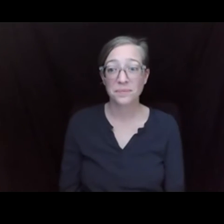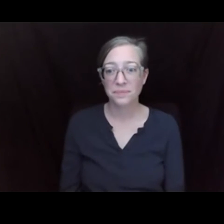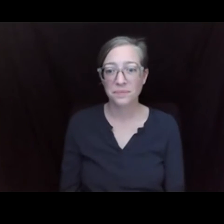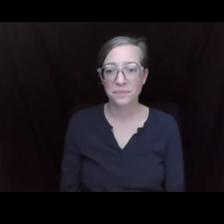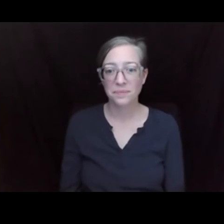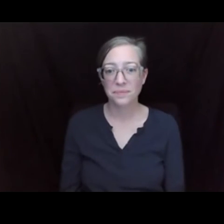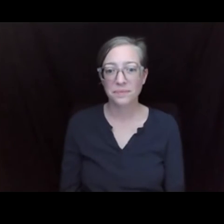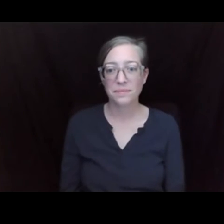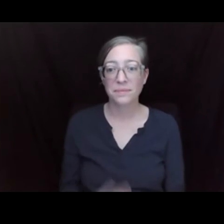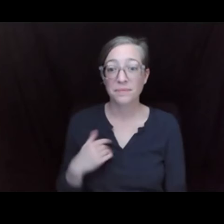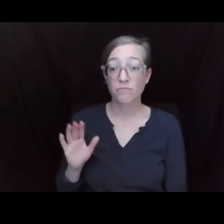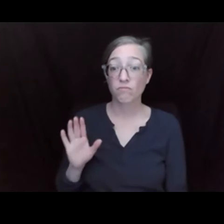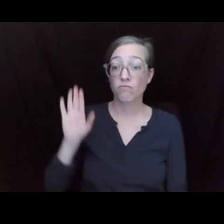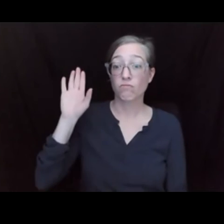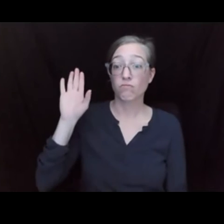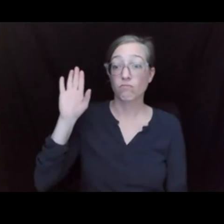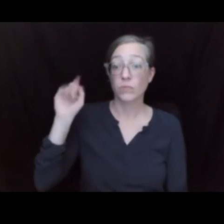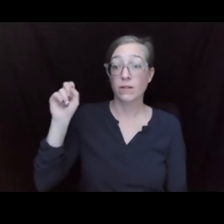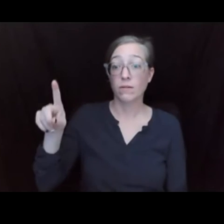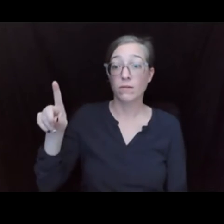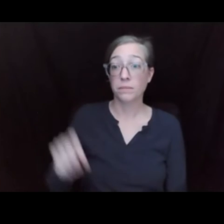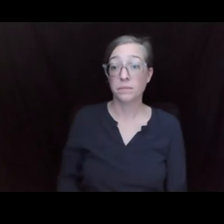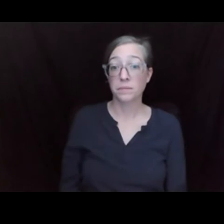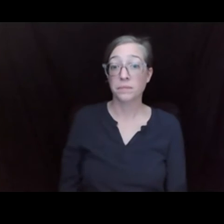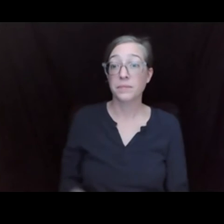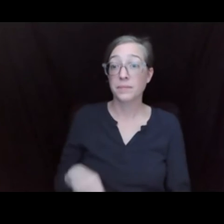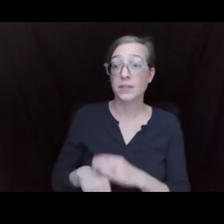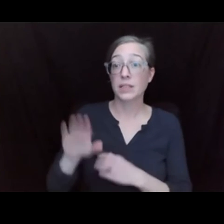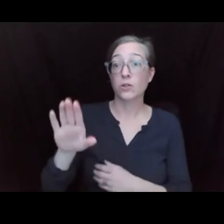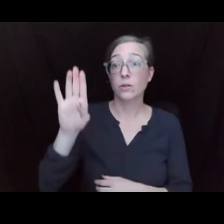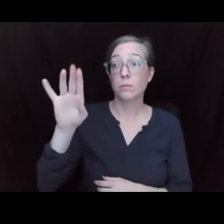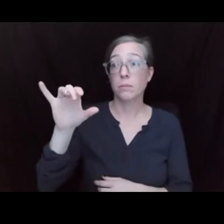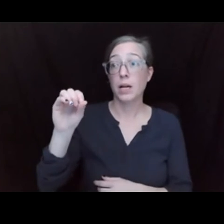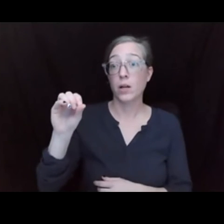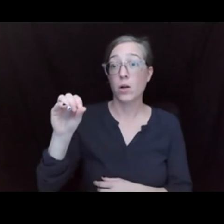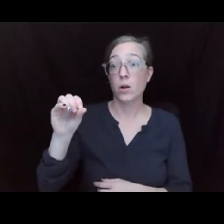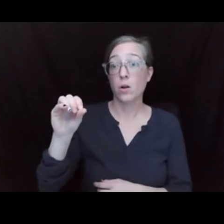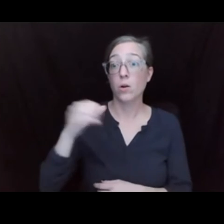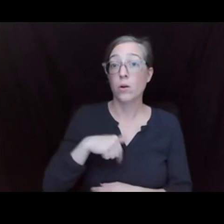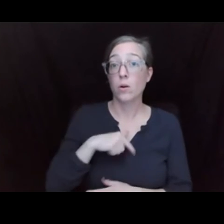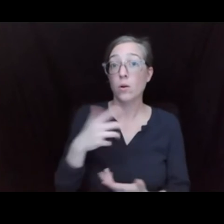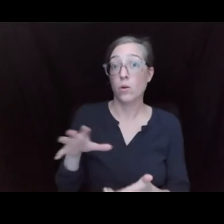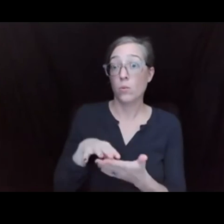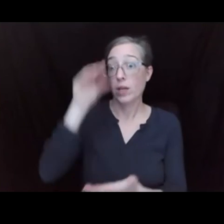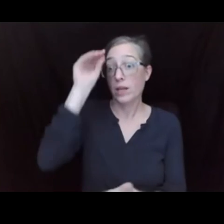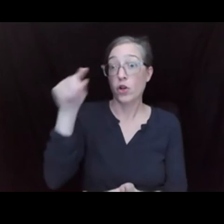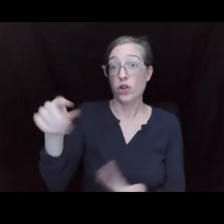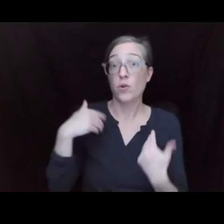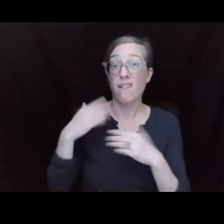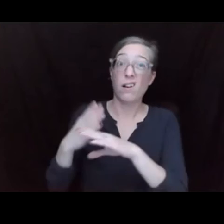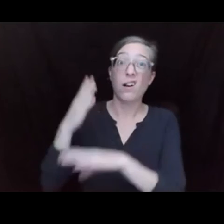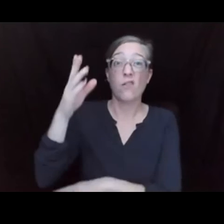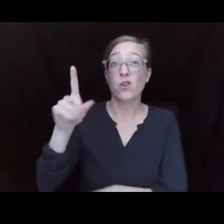I have one. So in your bio, we learned that you have like over